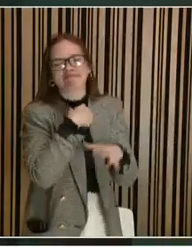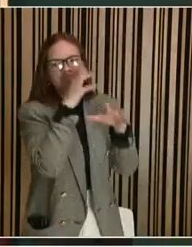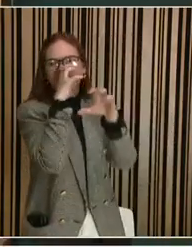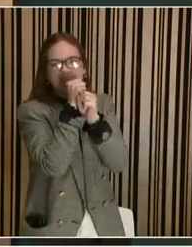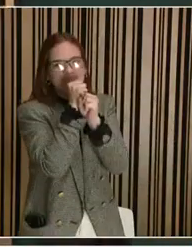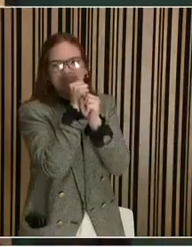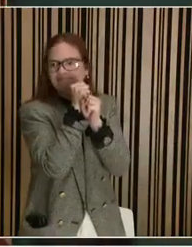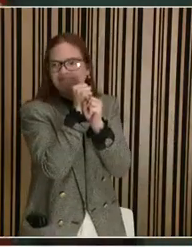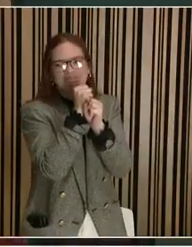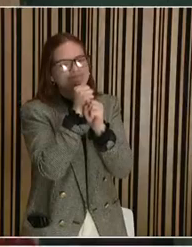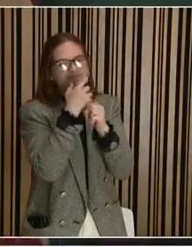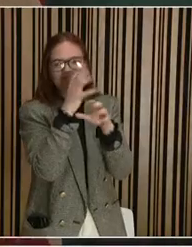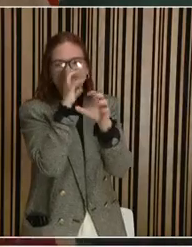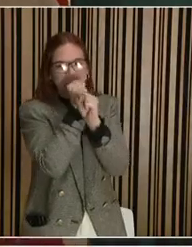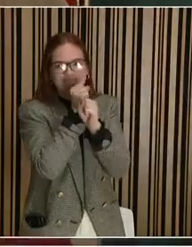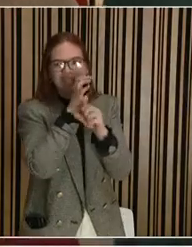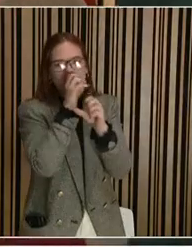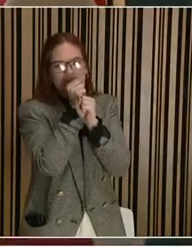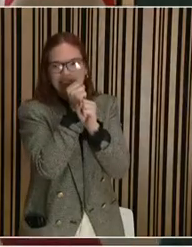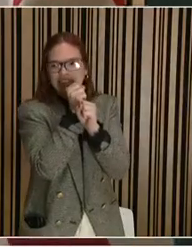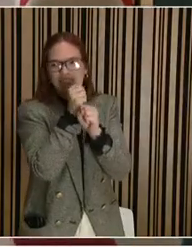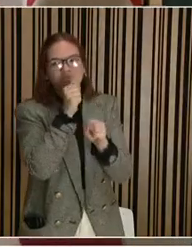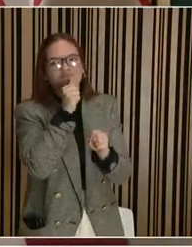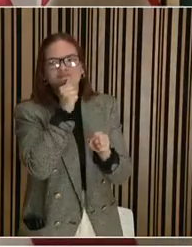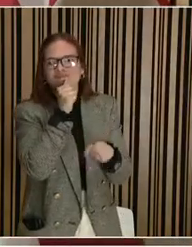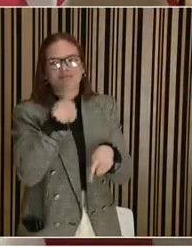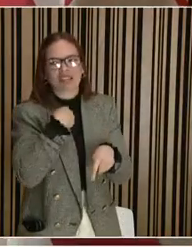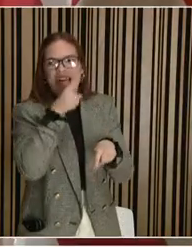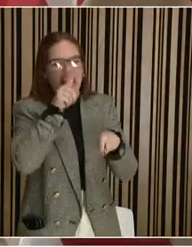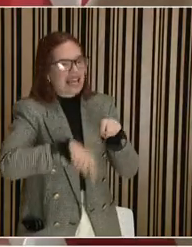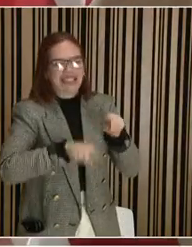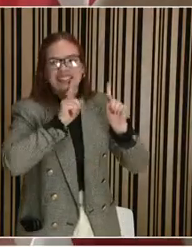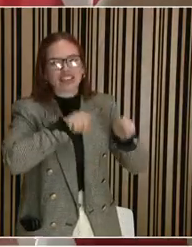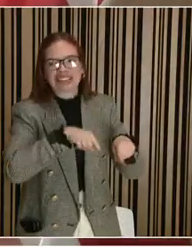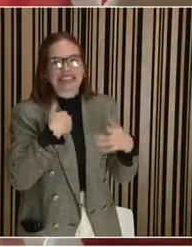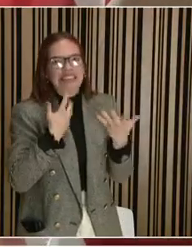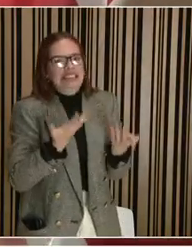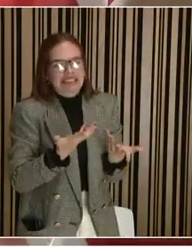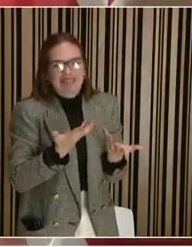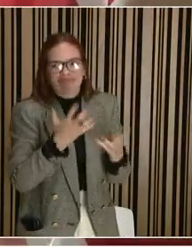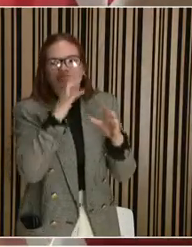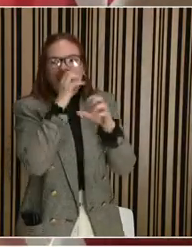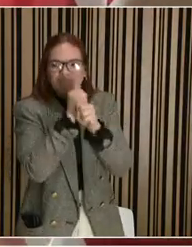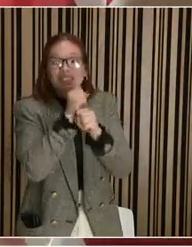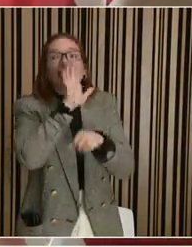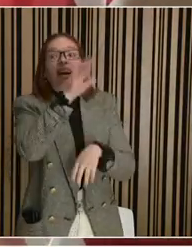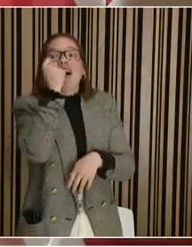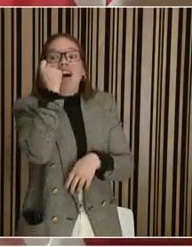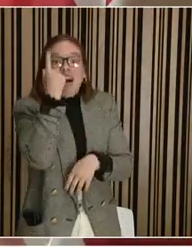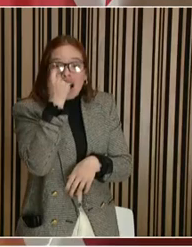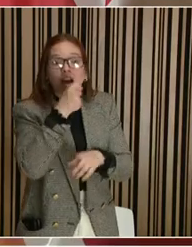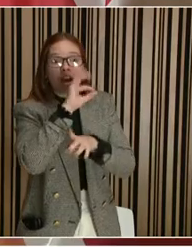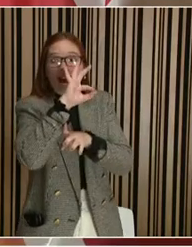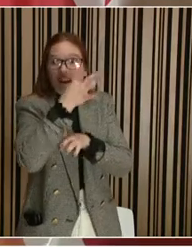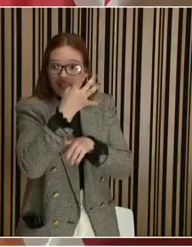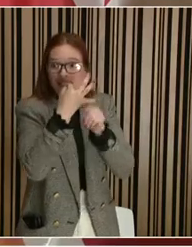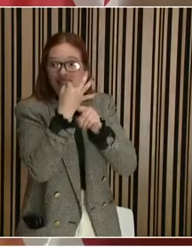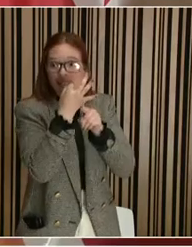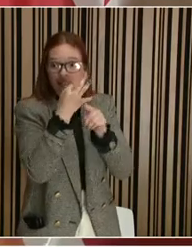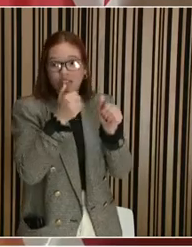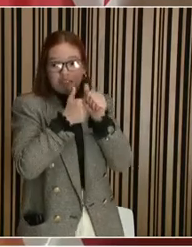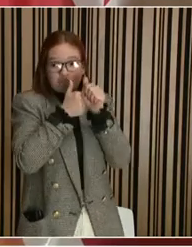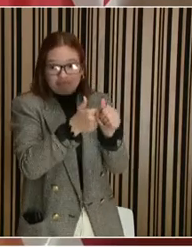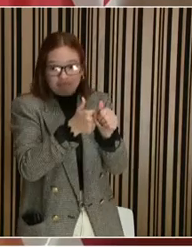and his motivations, but on the 9th, pursuant to our standards, they're made